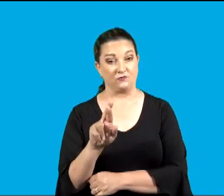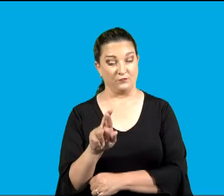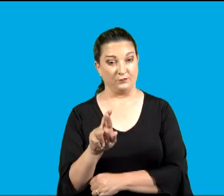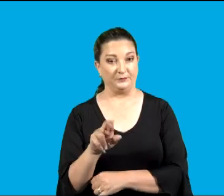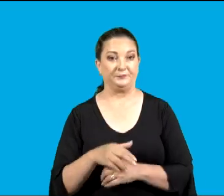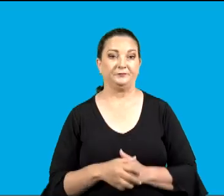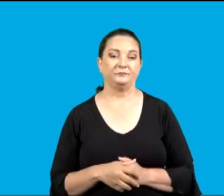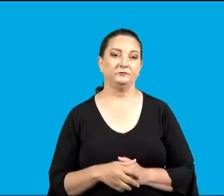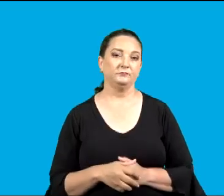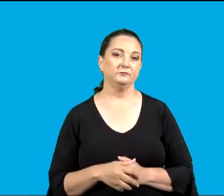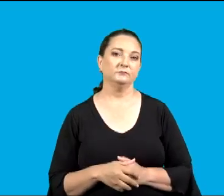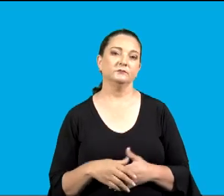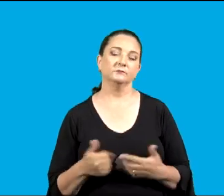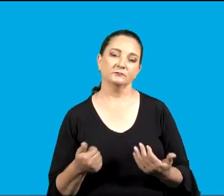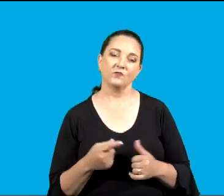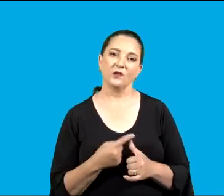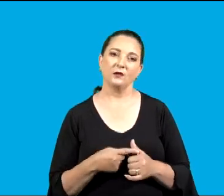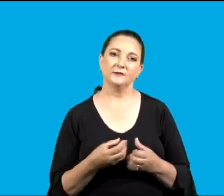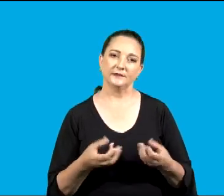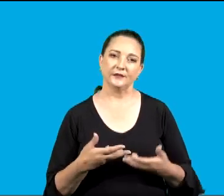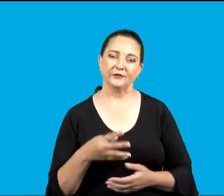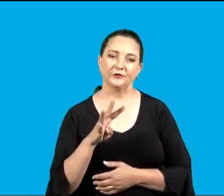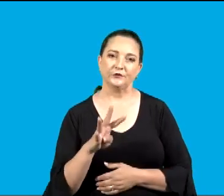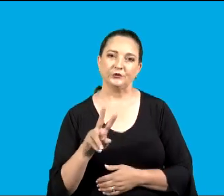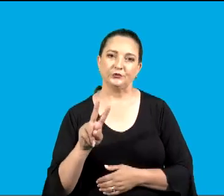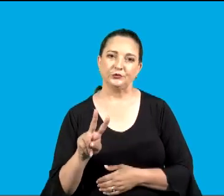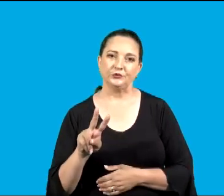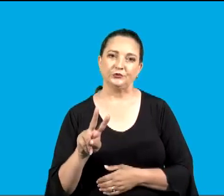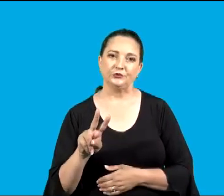47 rand, and then it will give you your